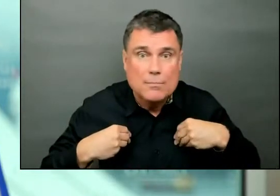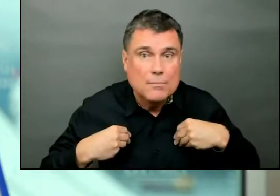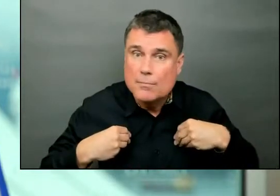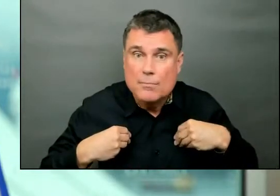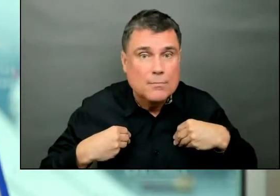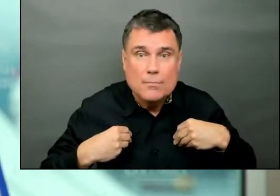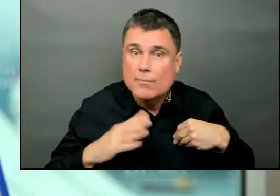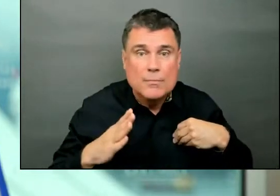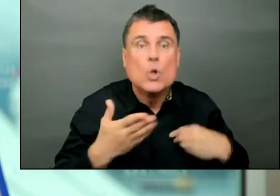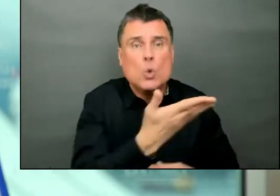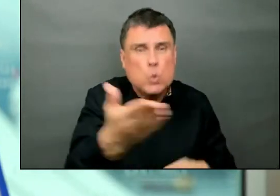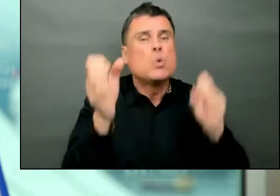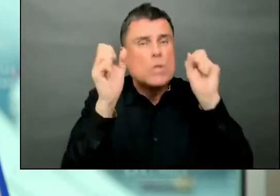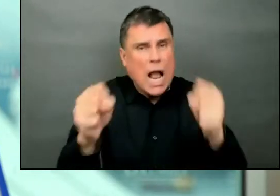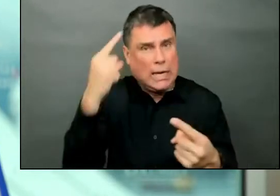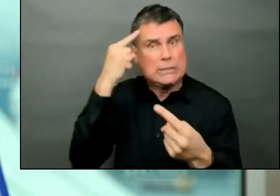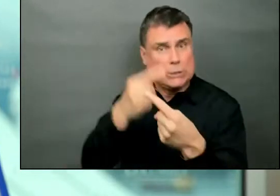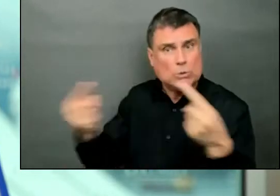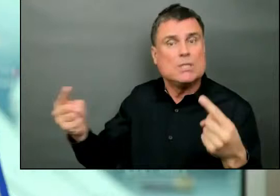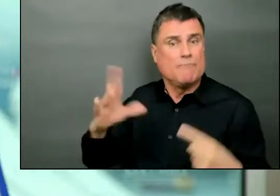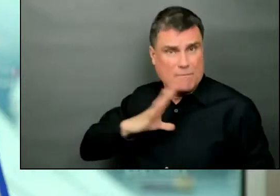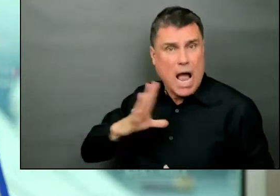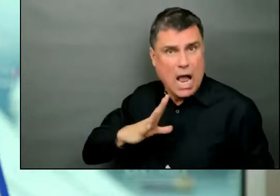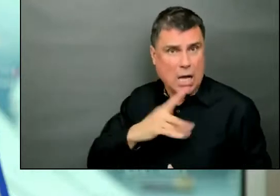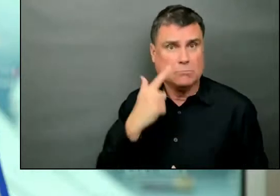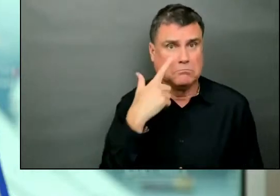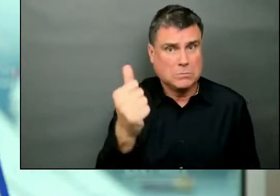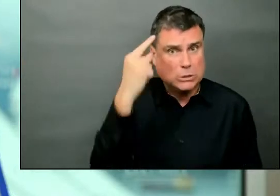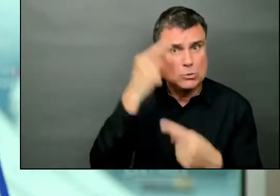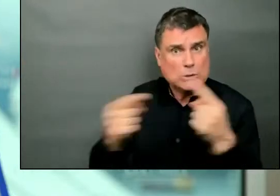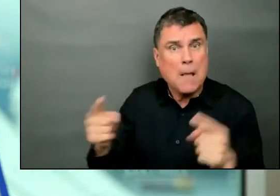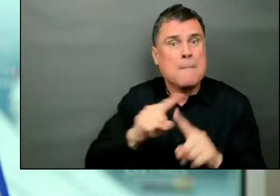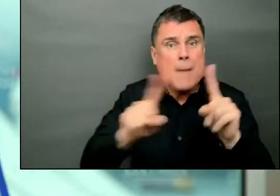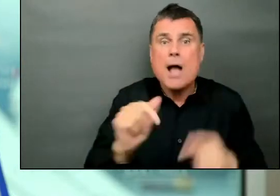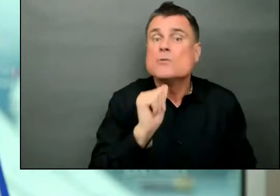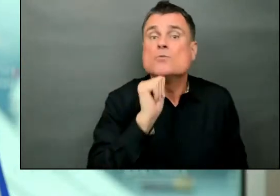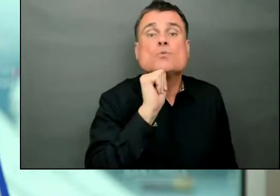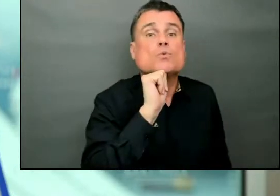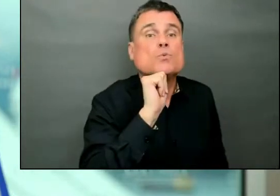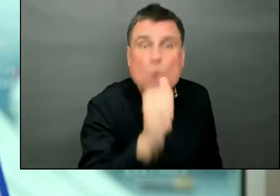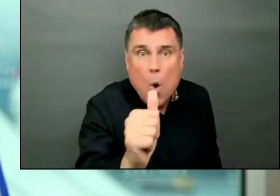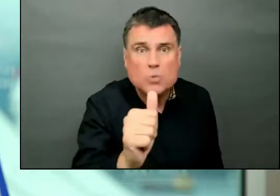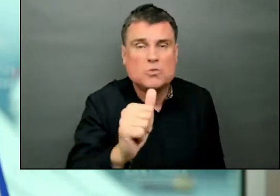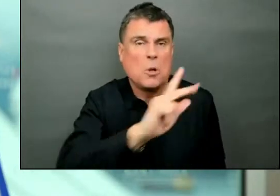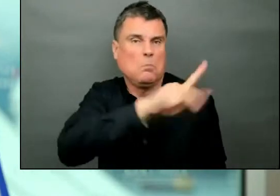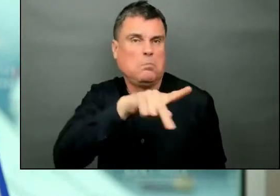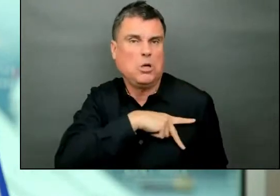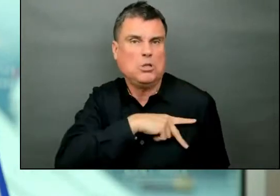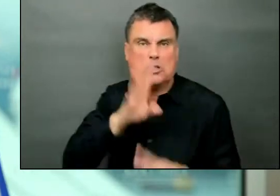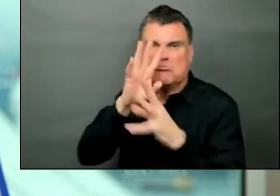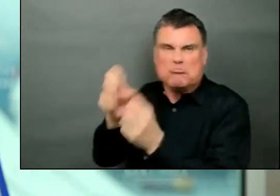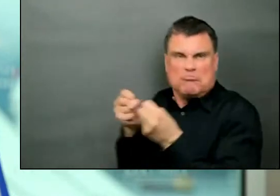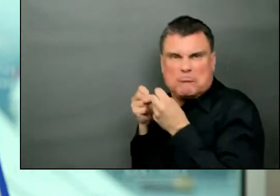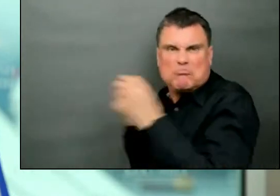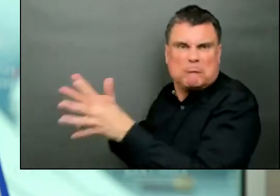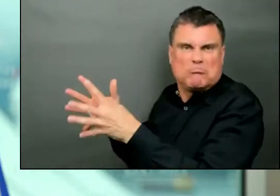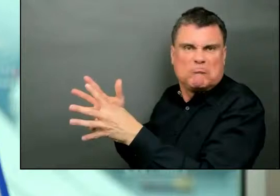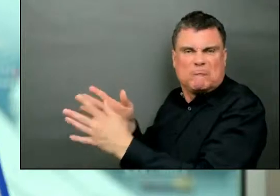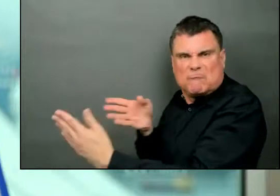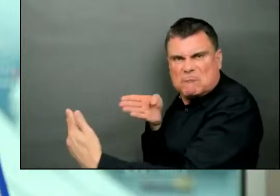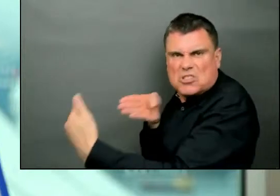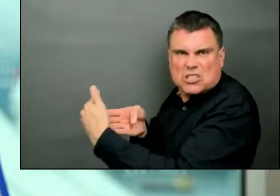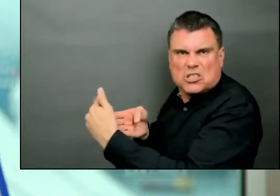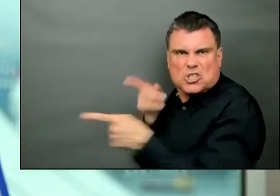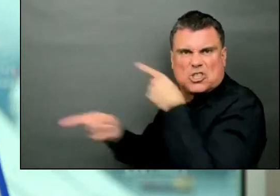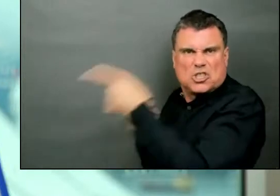this, that all of our medical health officers, our deputy ministers, our healthcare workers are giving everything they have, not 5 days